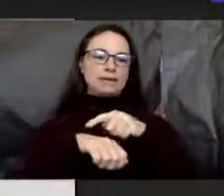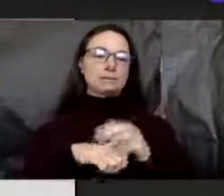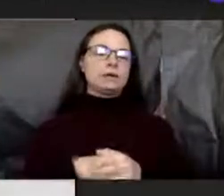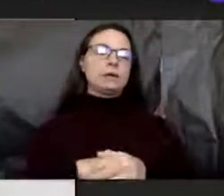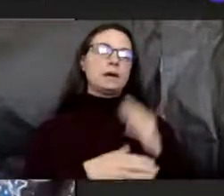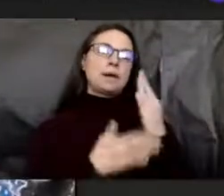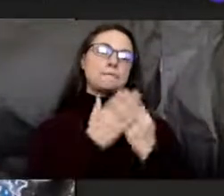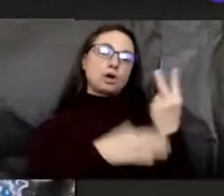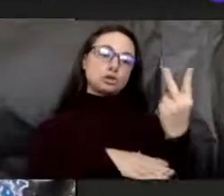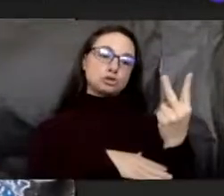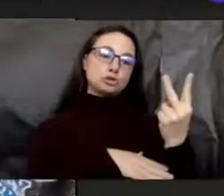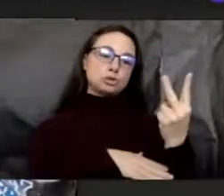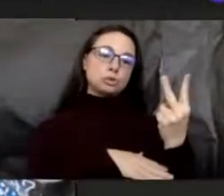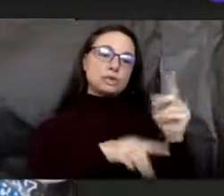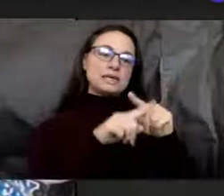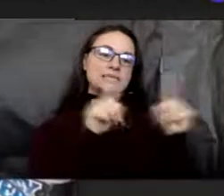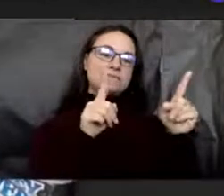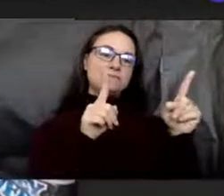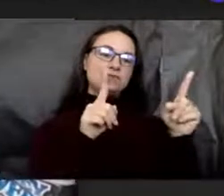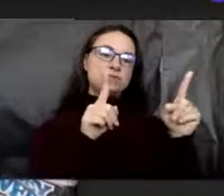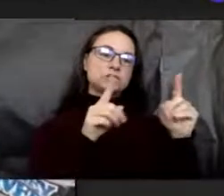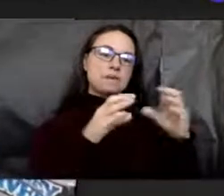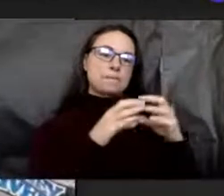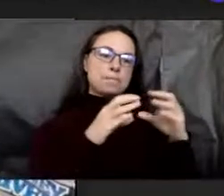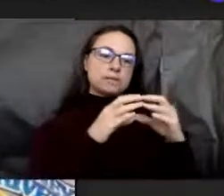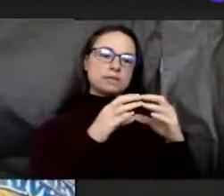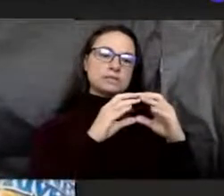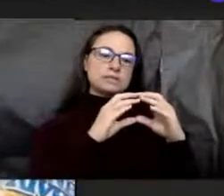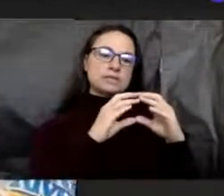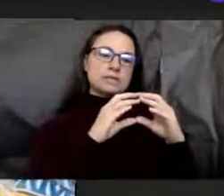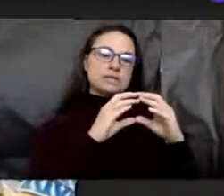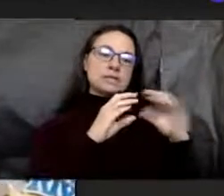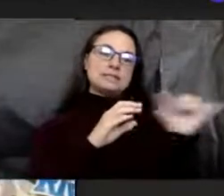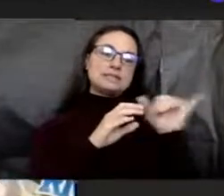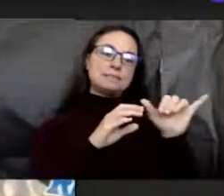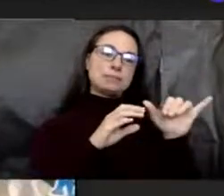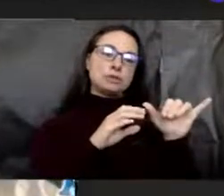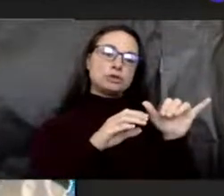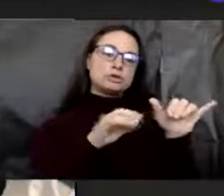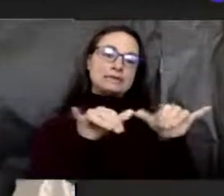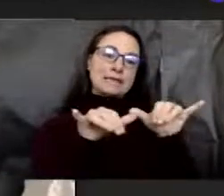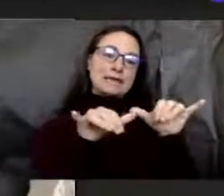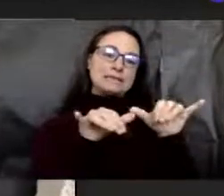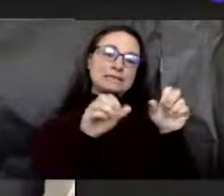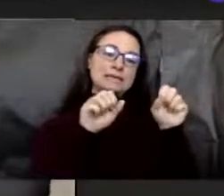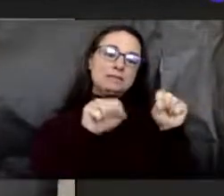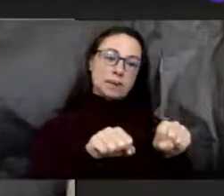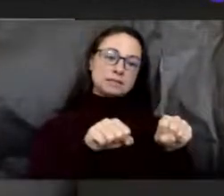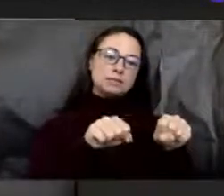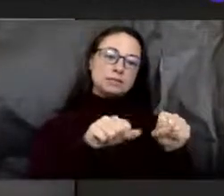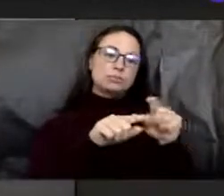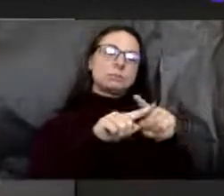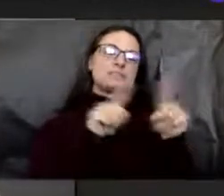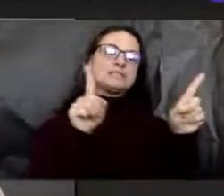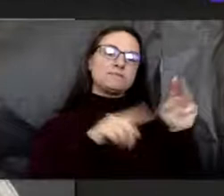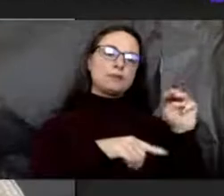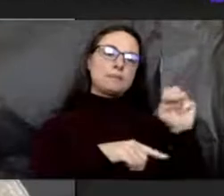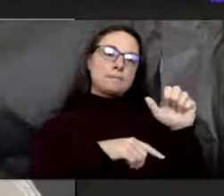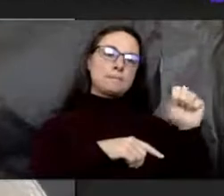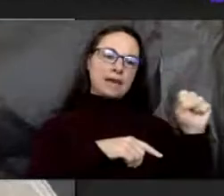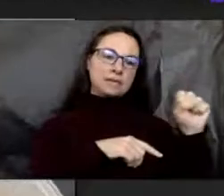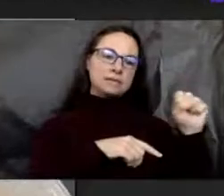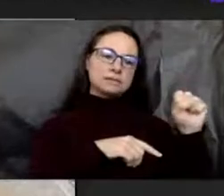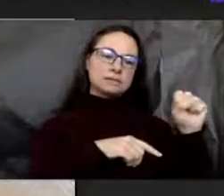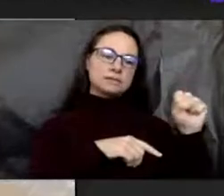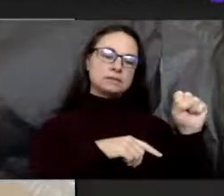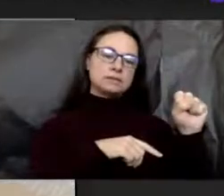2, we are going to use different balls, similar in size if possible, but different masses. And we'll drop them